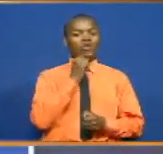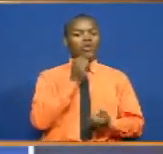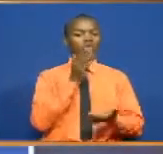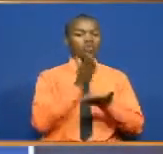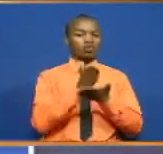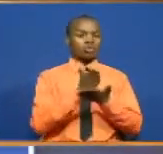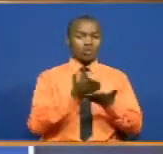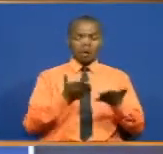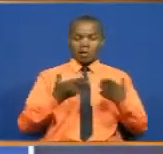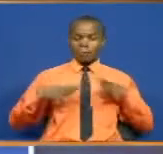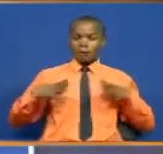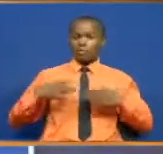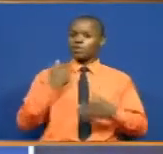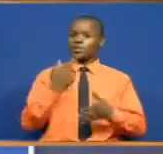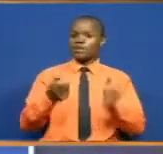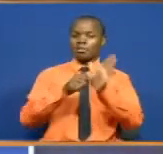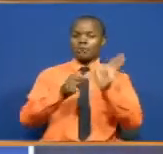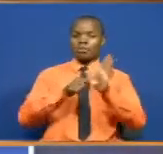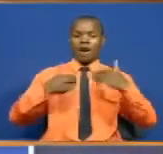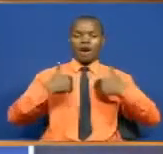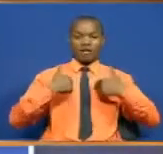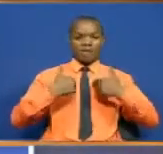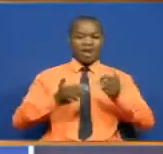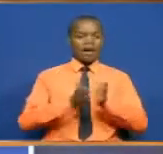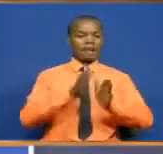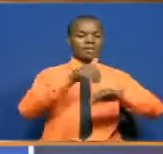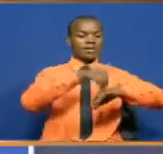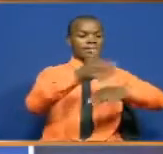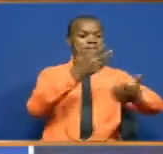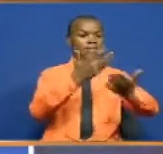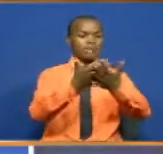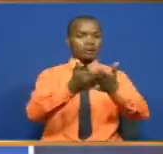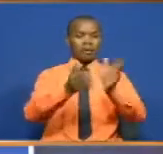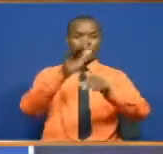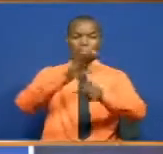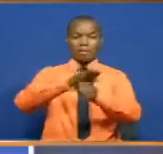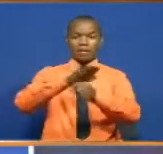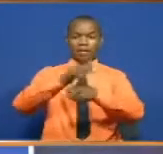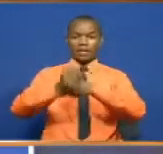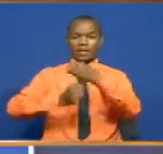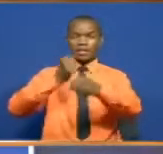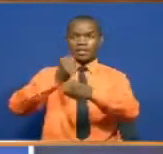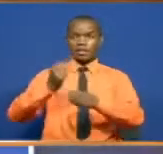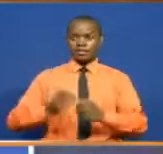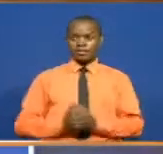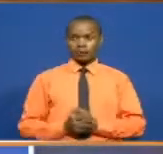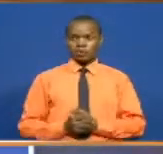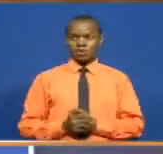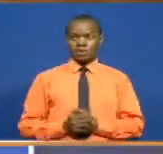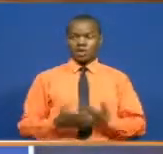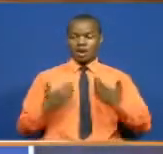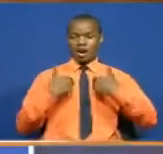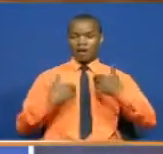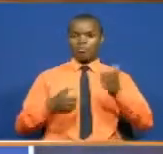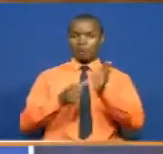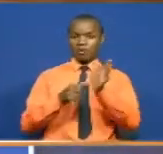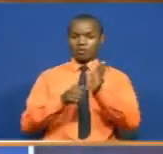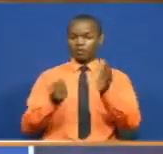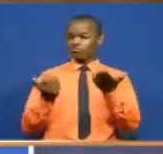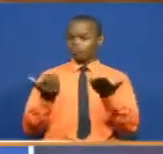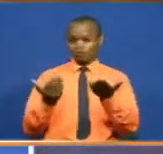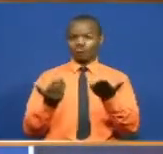violent and sent to prison for very many years. I have a serious problem with those kind